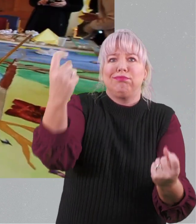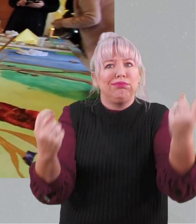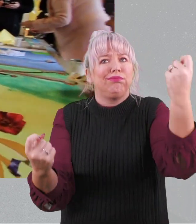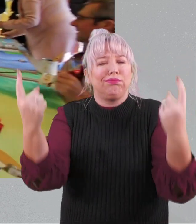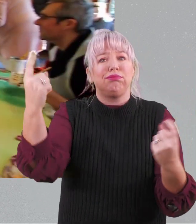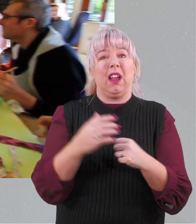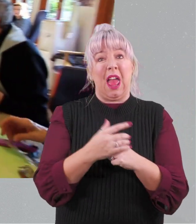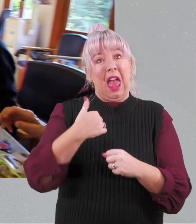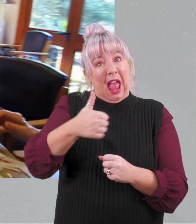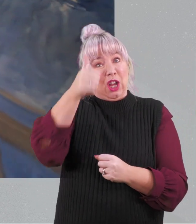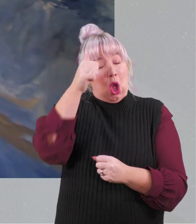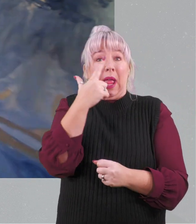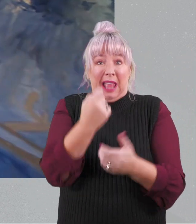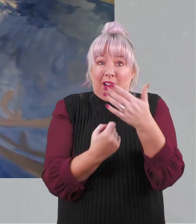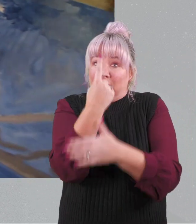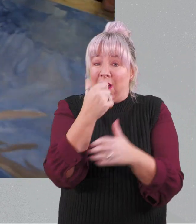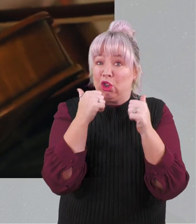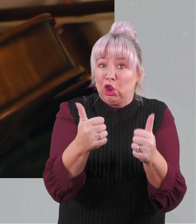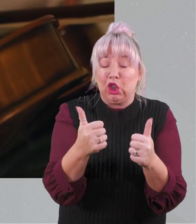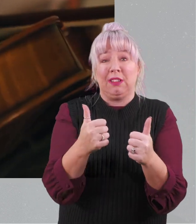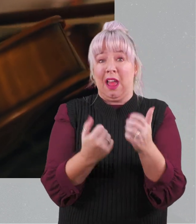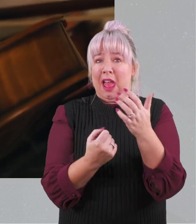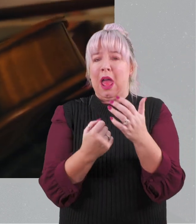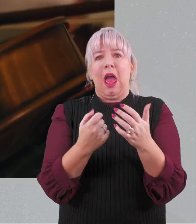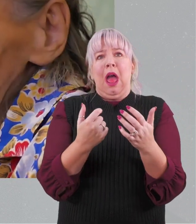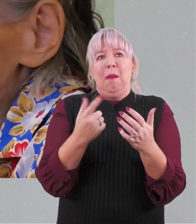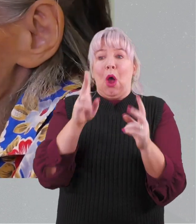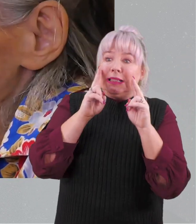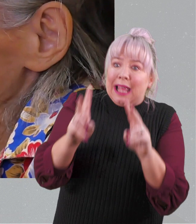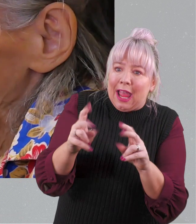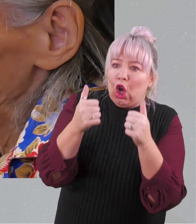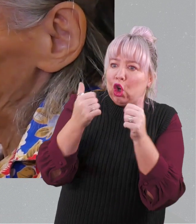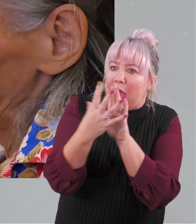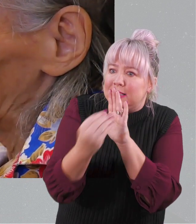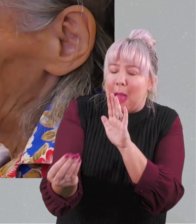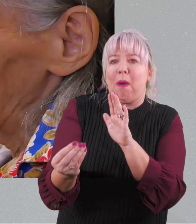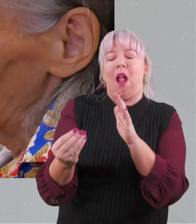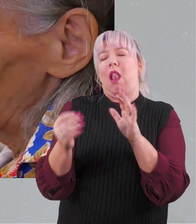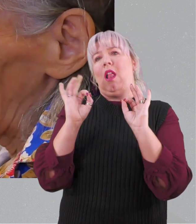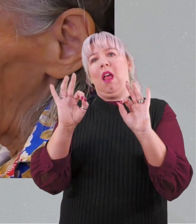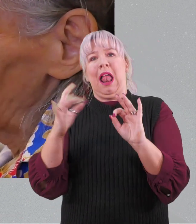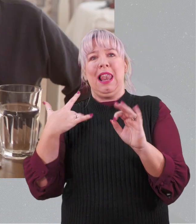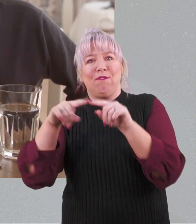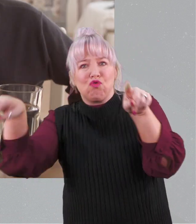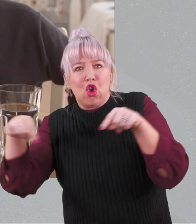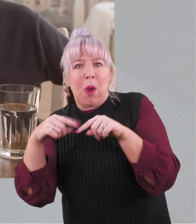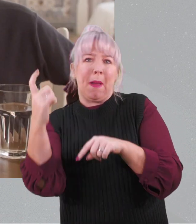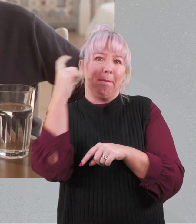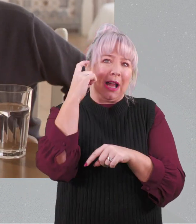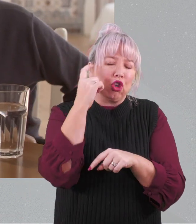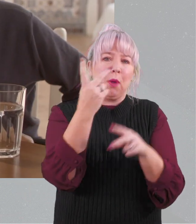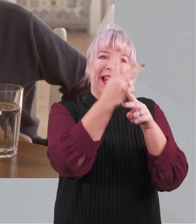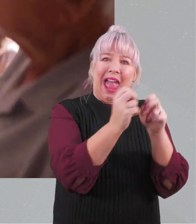action are emerging. What inspires me is knowing it can go right. It doesn't happen by accident. But when I see it happening